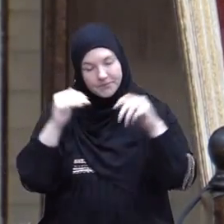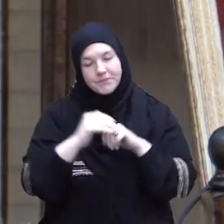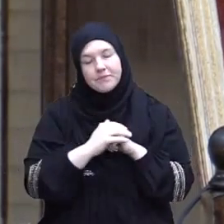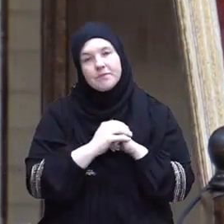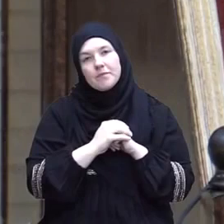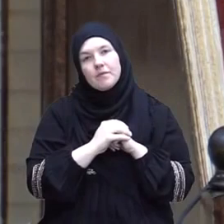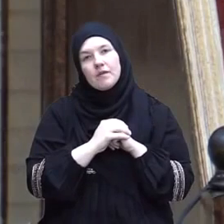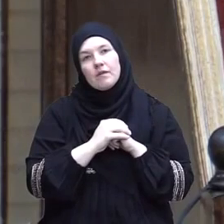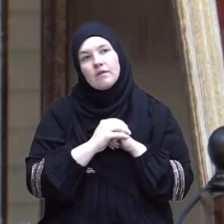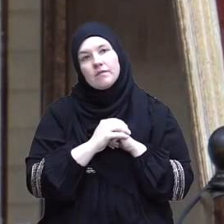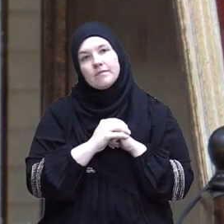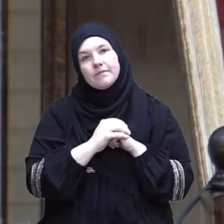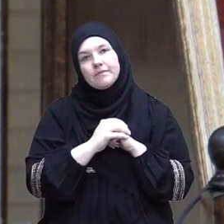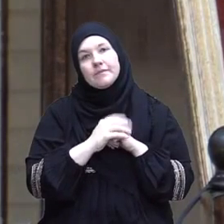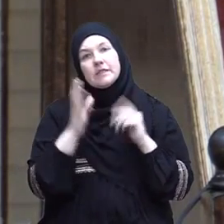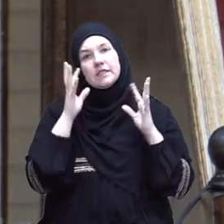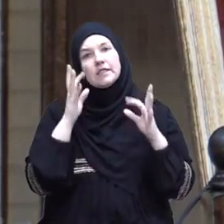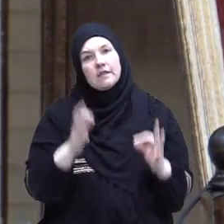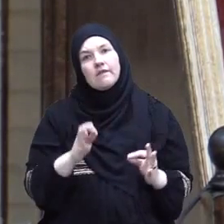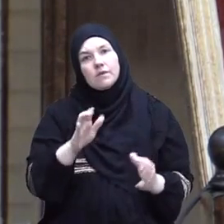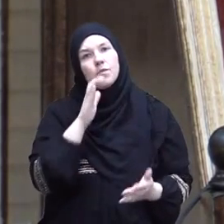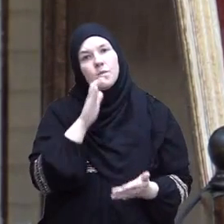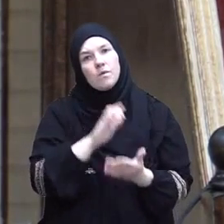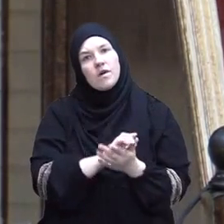definitely he had his wife with him.